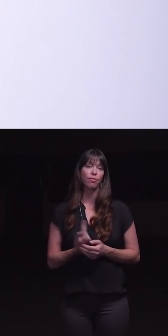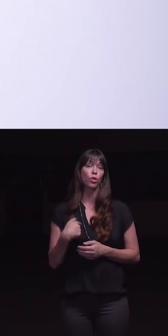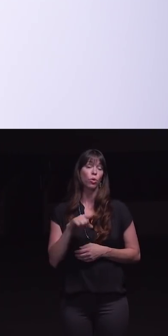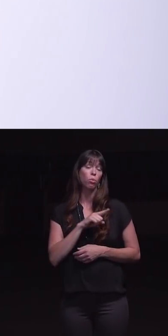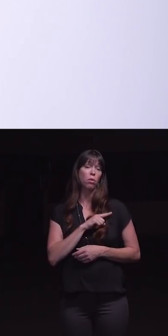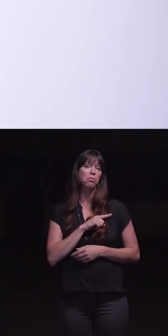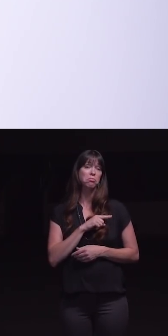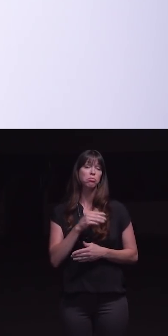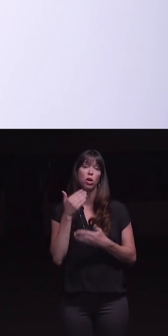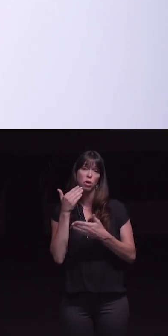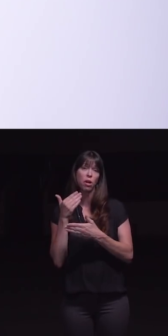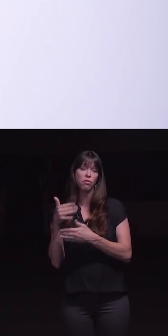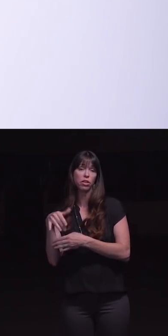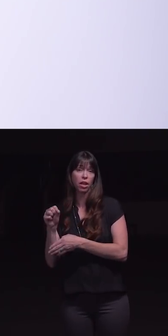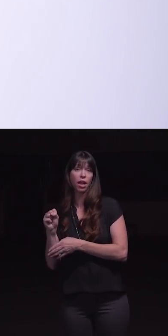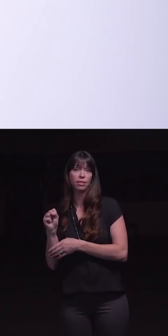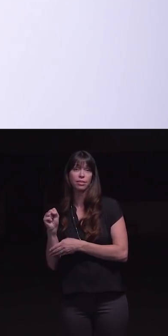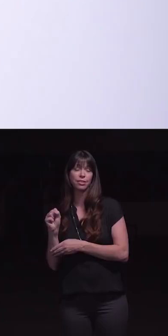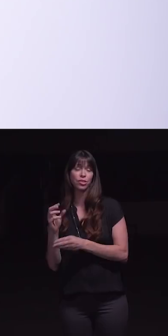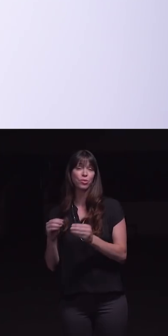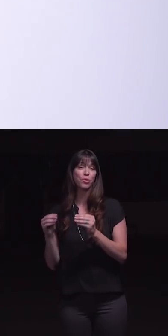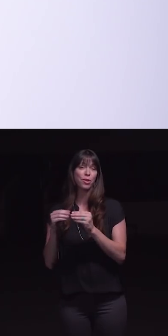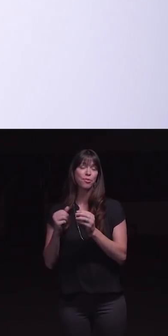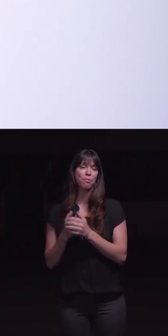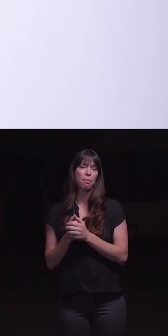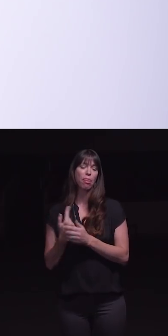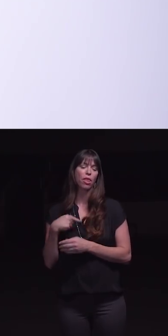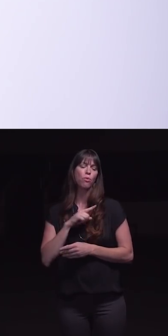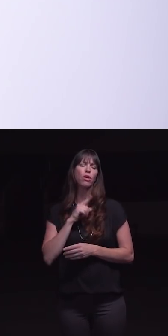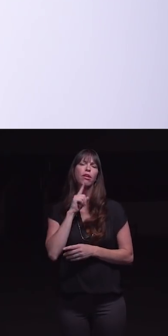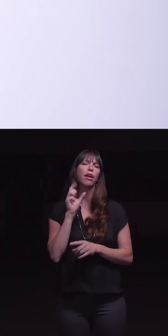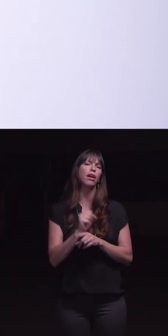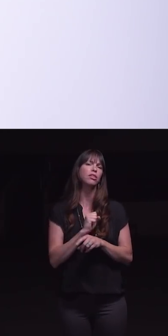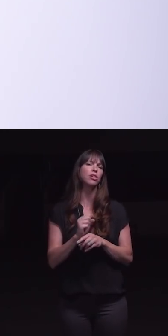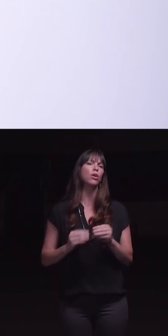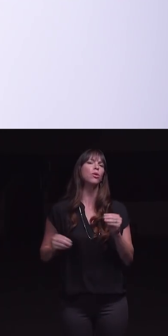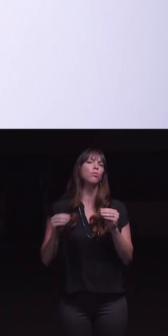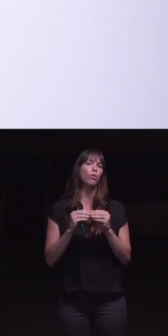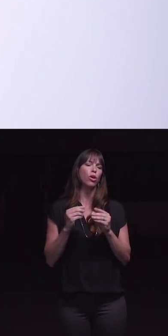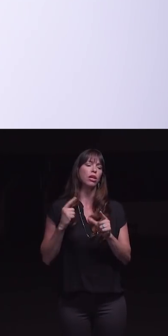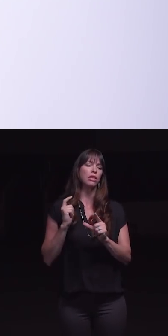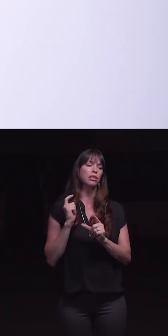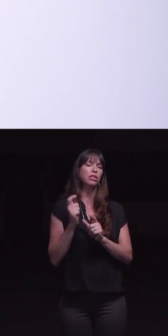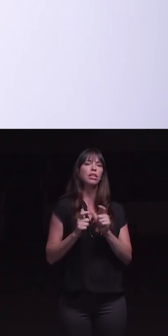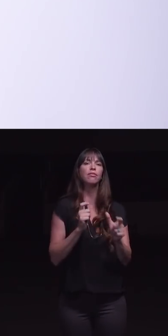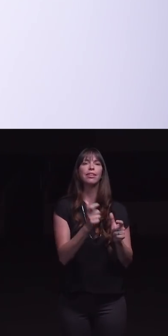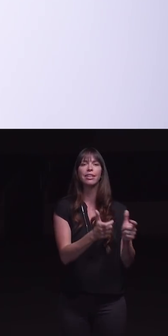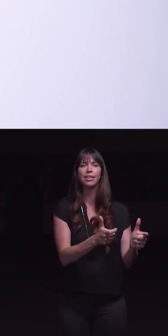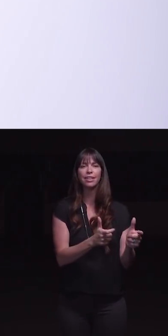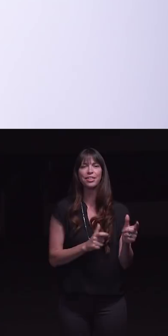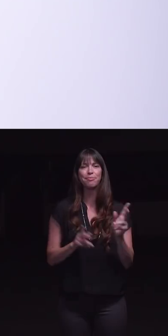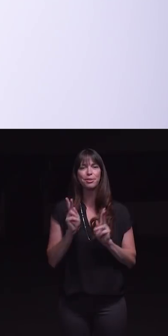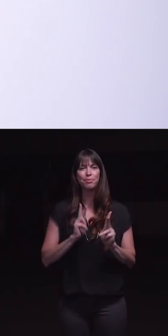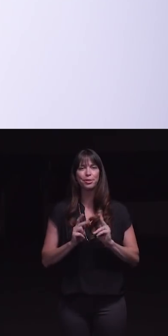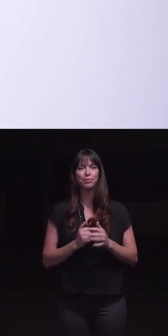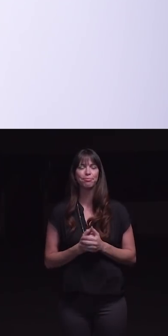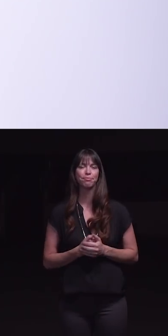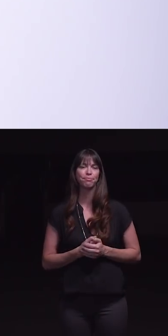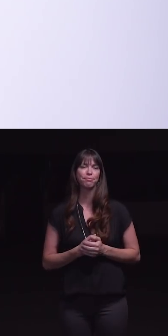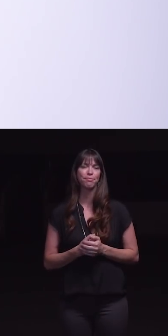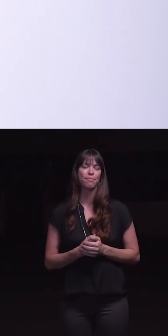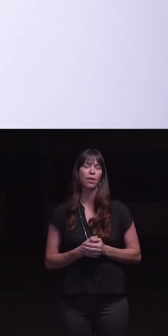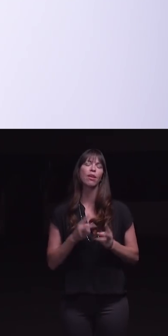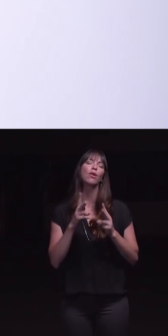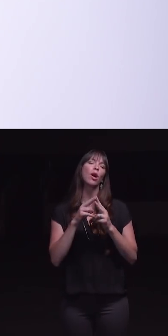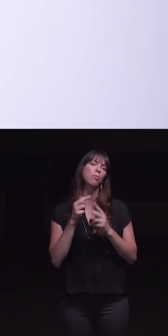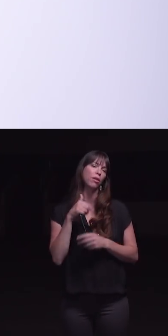more grateful people, which we are, and that's good. We're actually more generous people. There's a couple that I